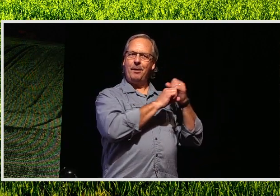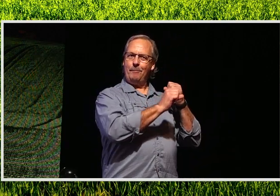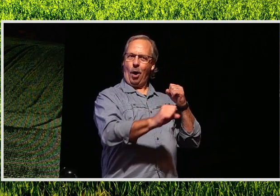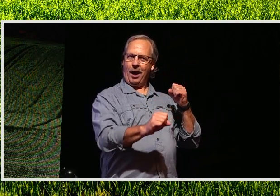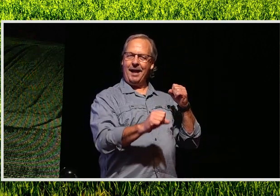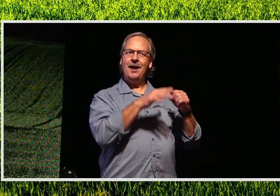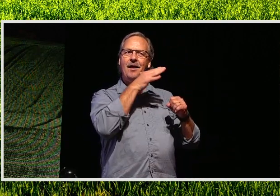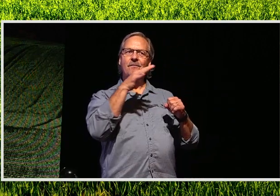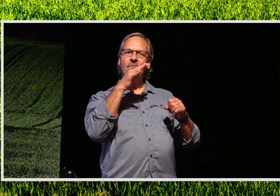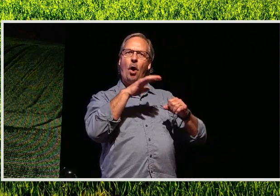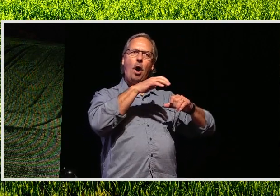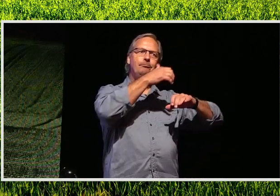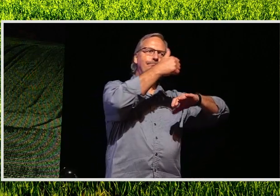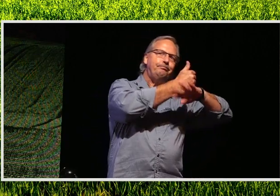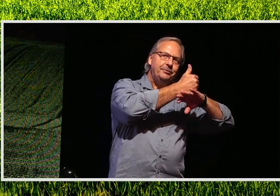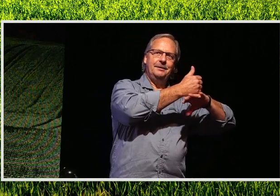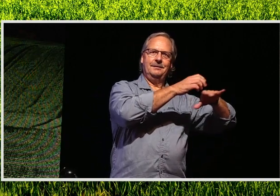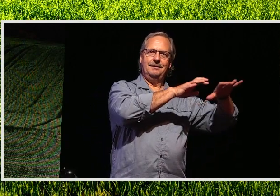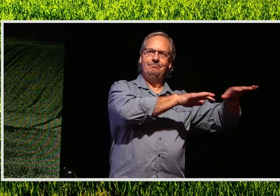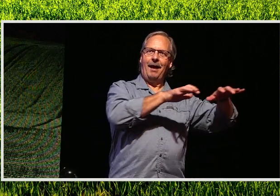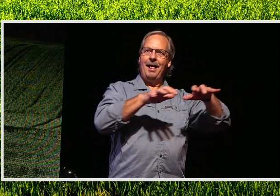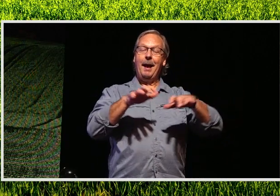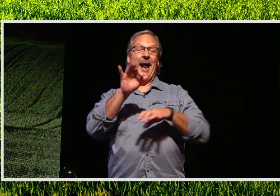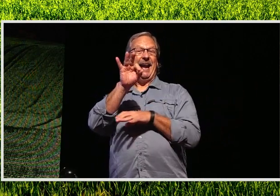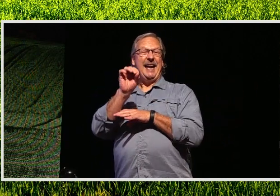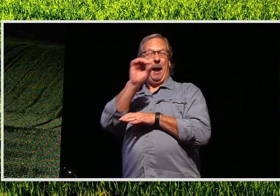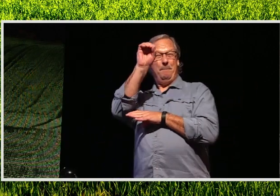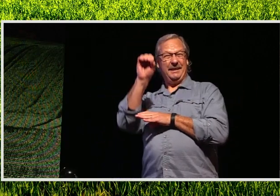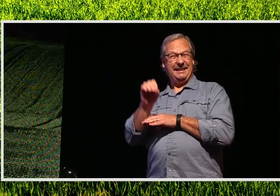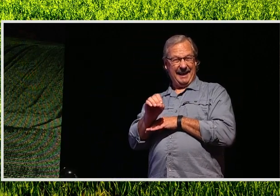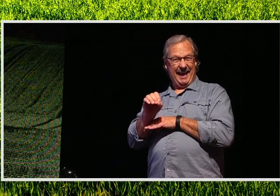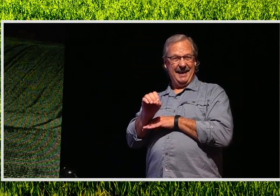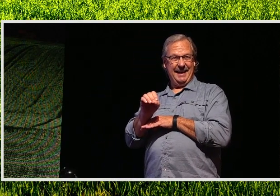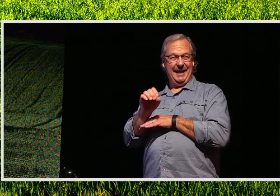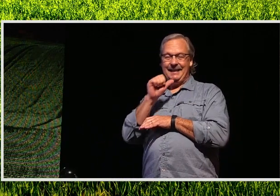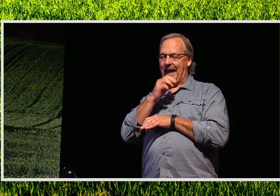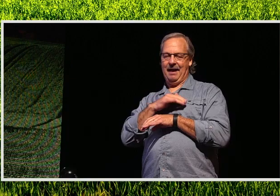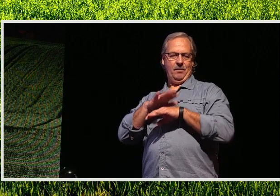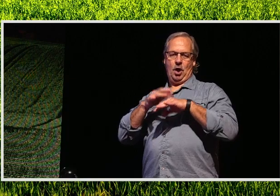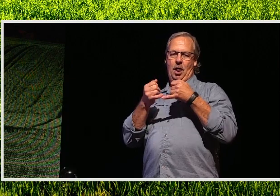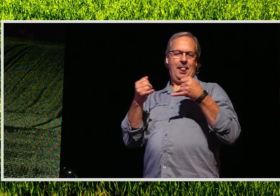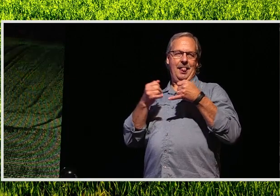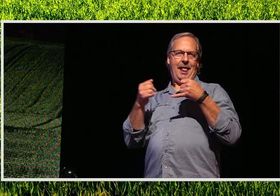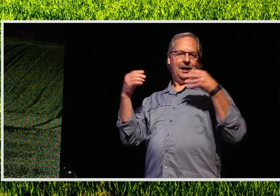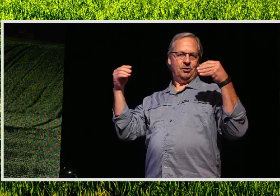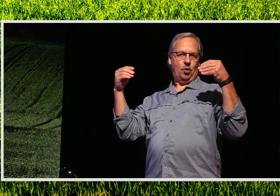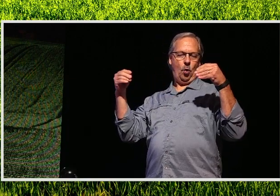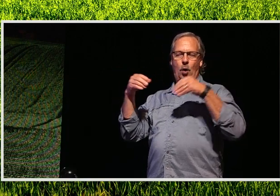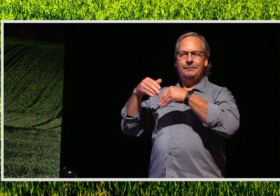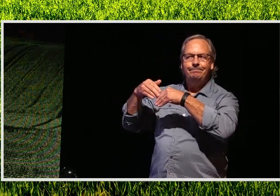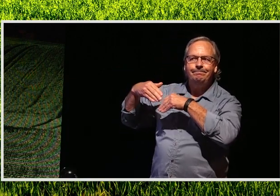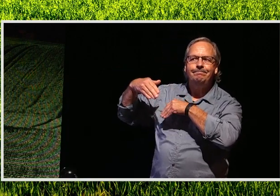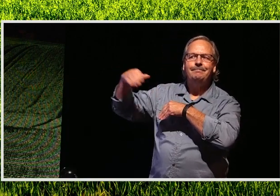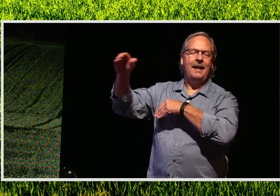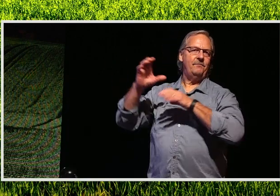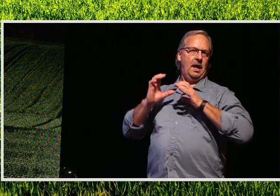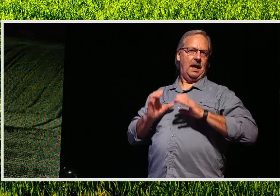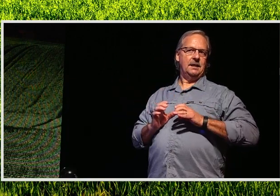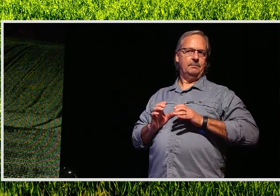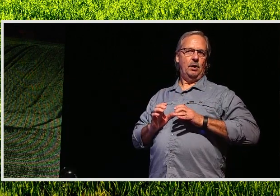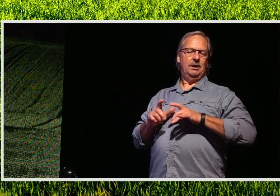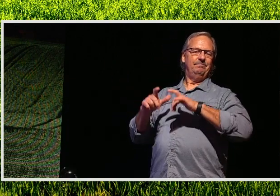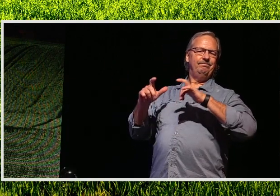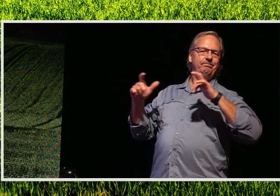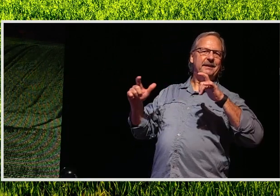stands. But 90% of these farmers do not have an online store or ship their meat to customers in major